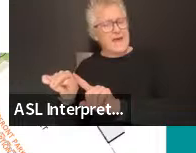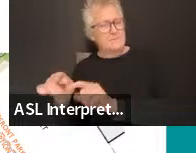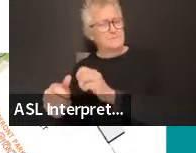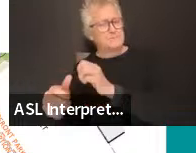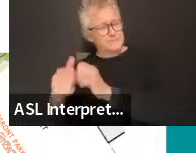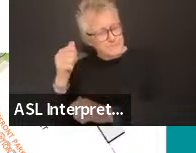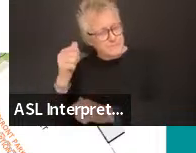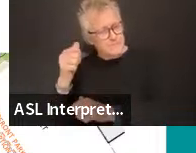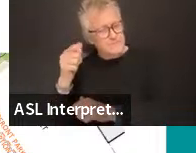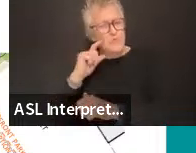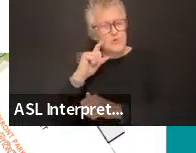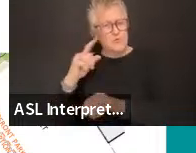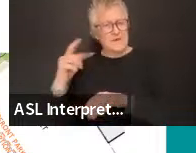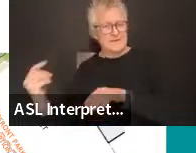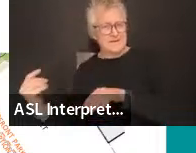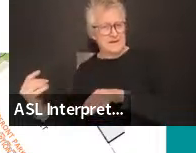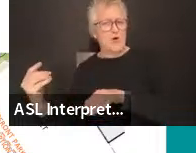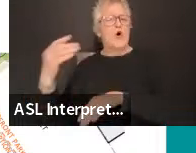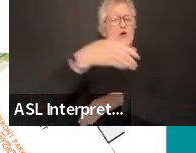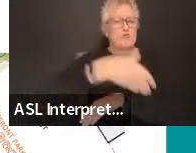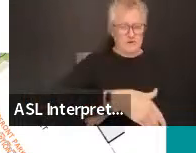SR14. And then the other